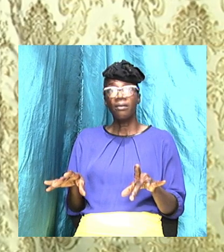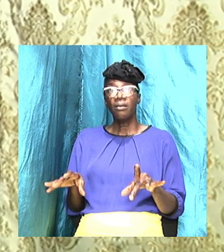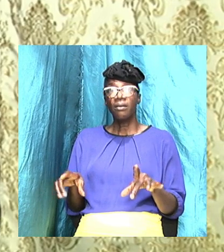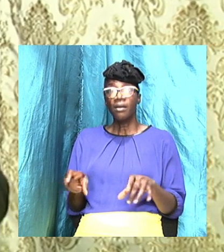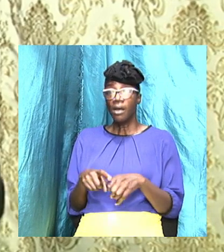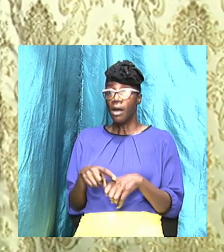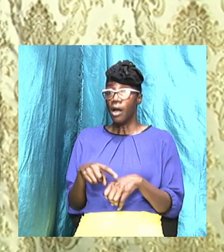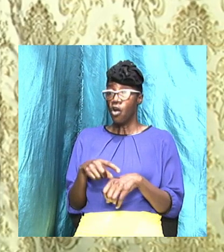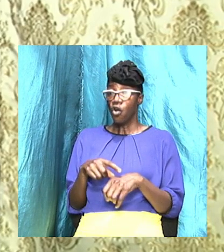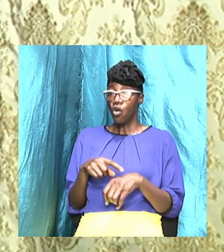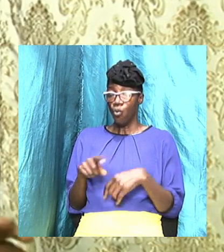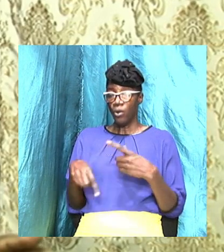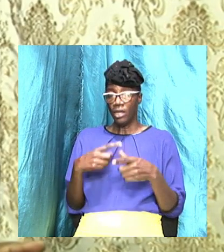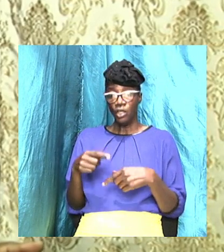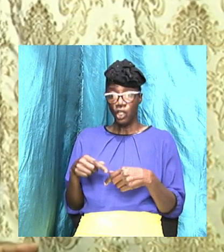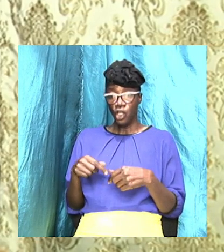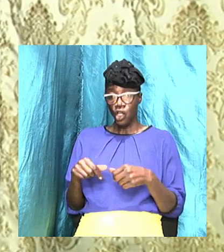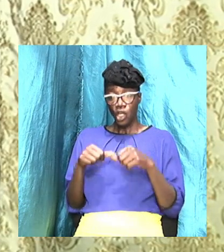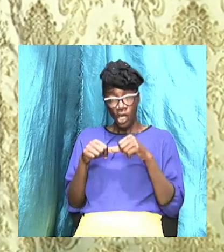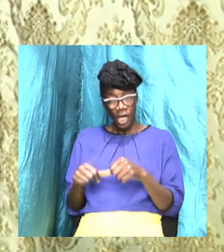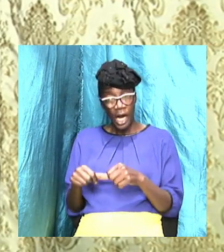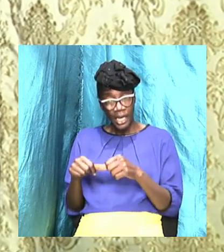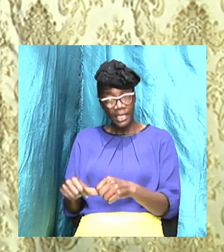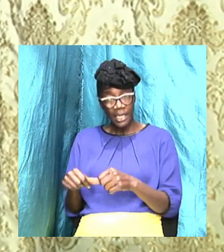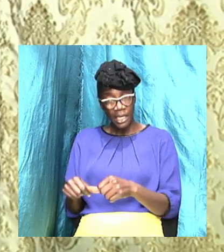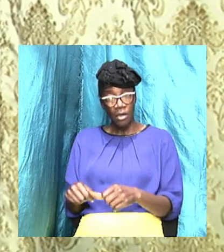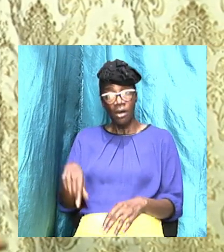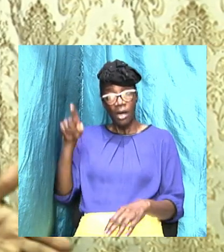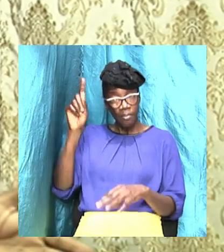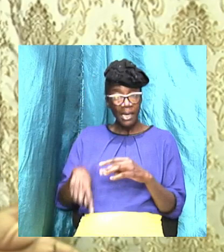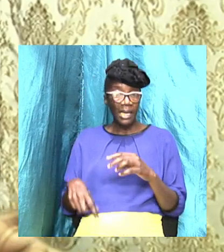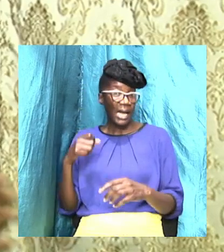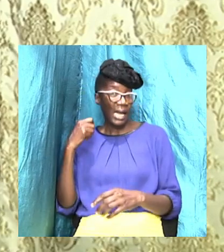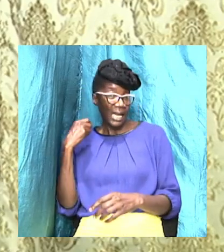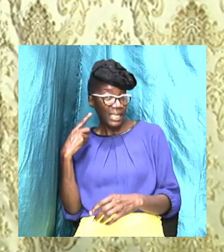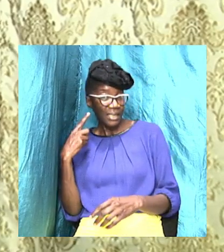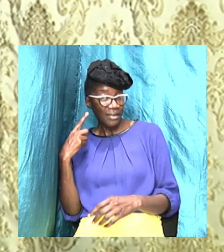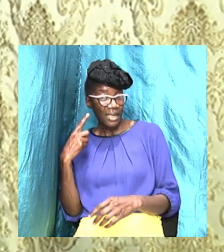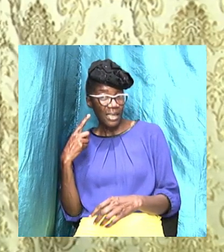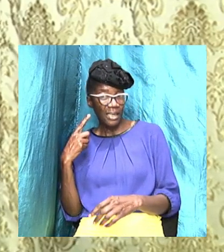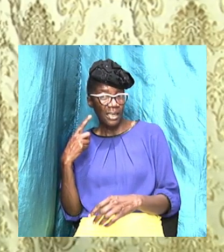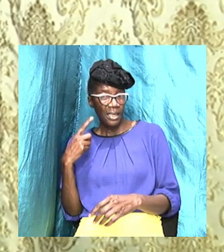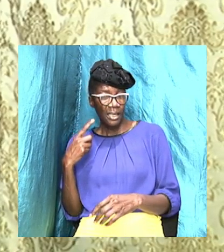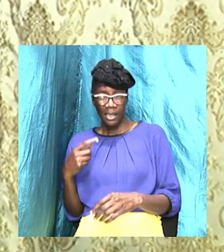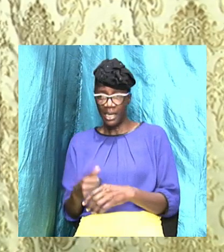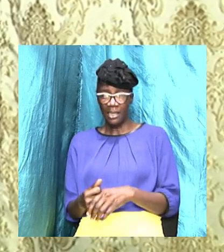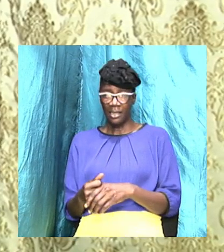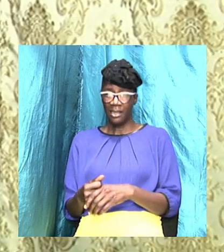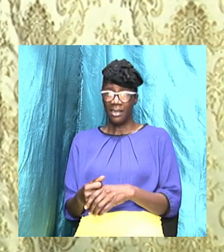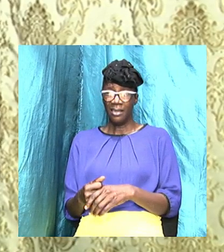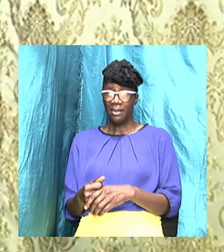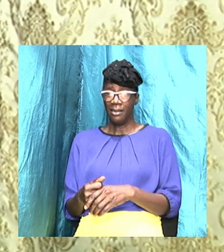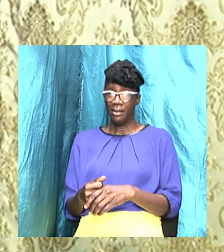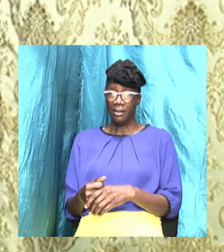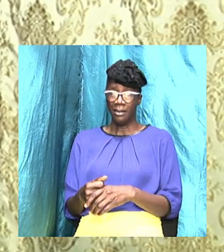But when something becomes habitual, I can't understand that you're bucking your